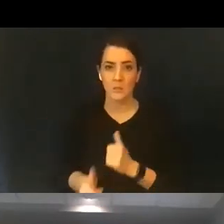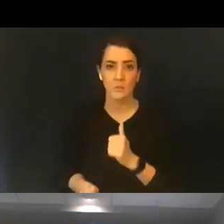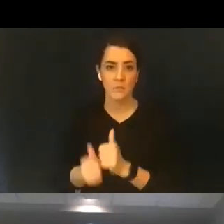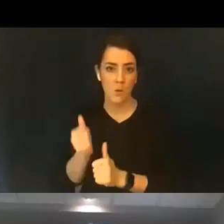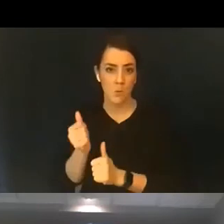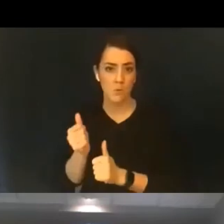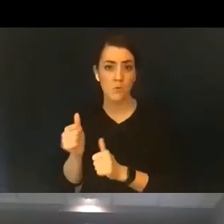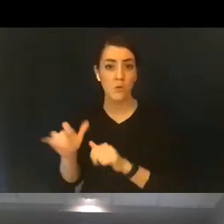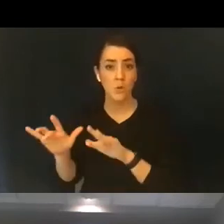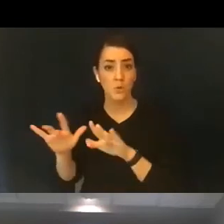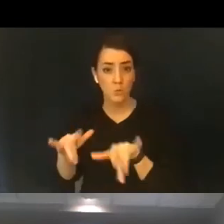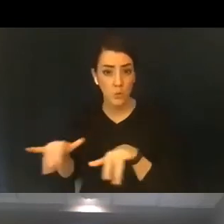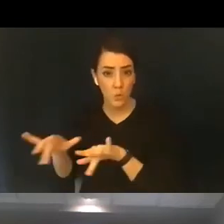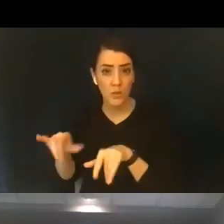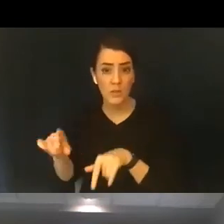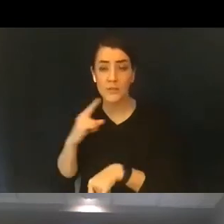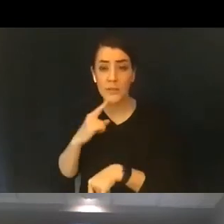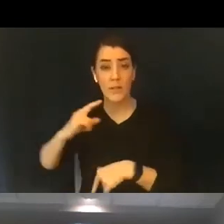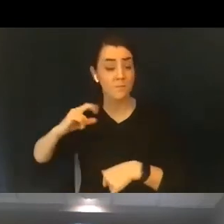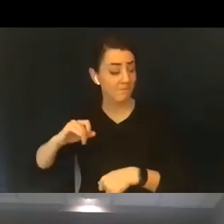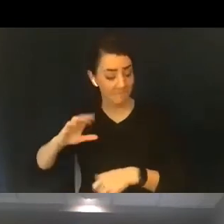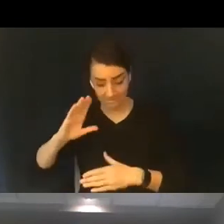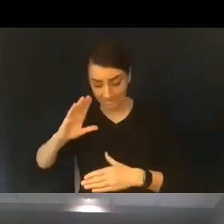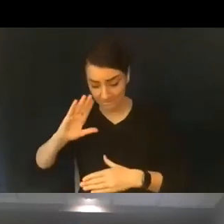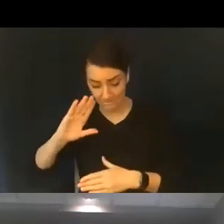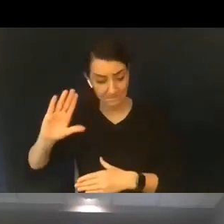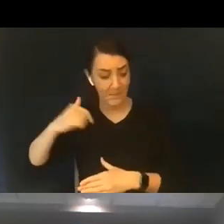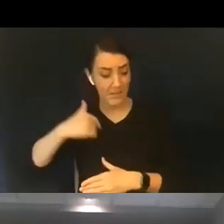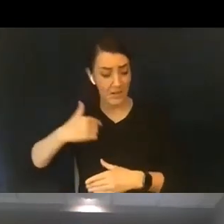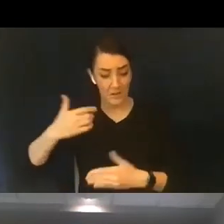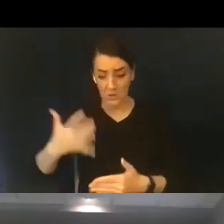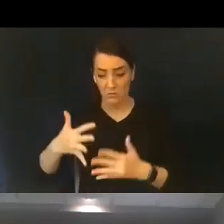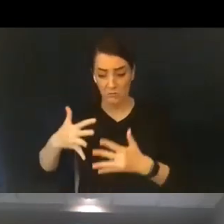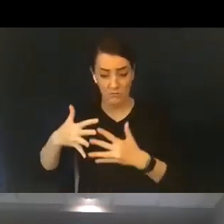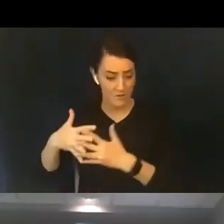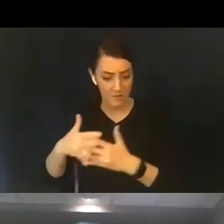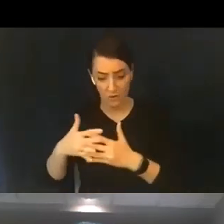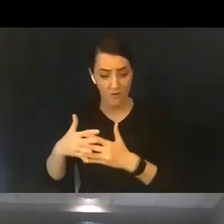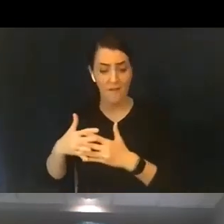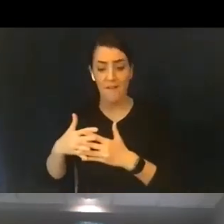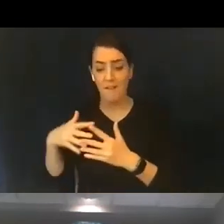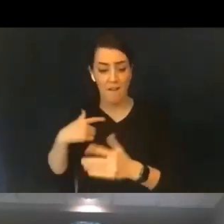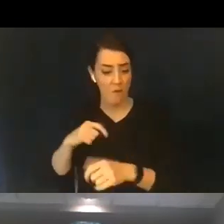here I am in America and I'm working hard, but there wasn't